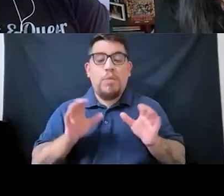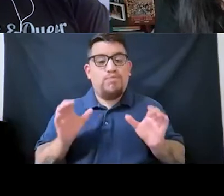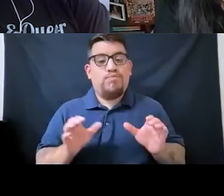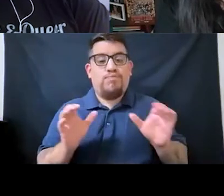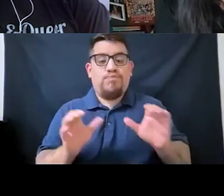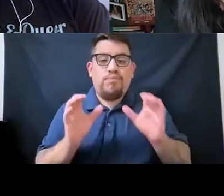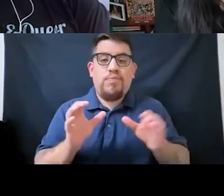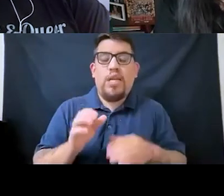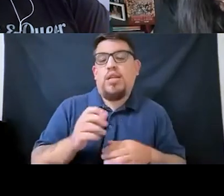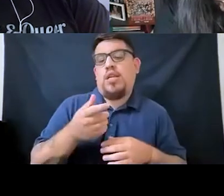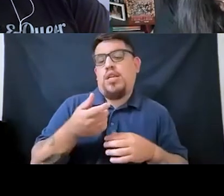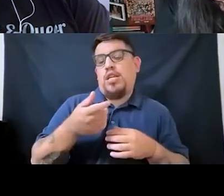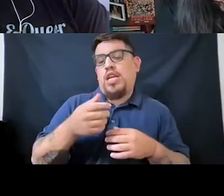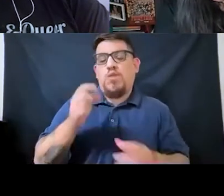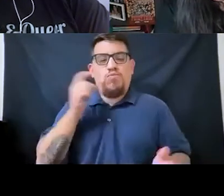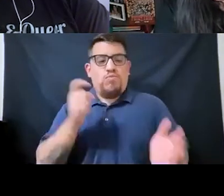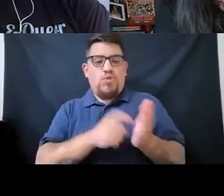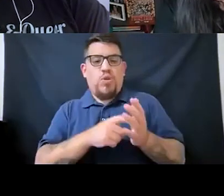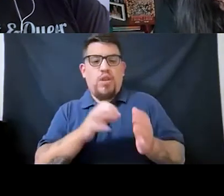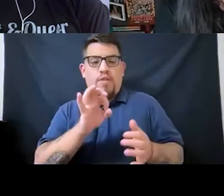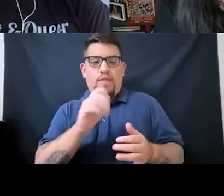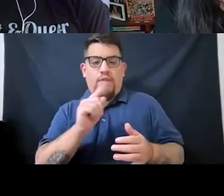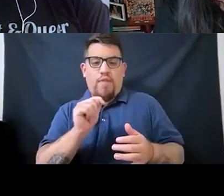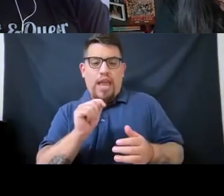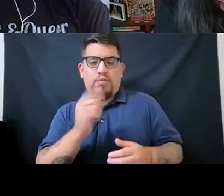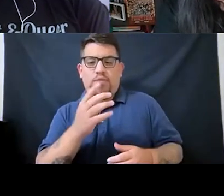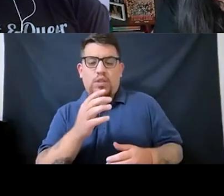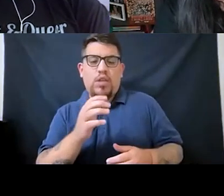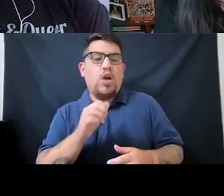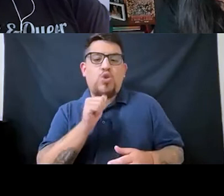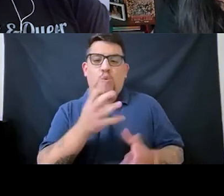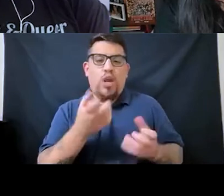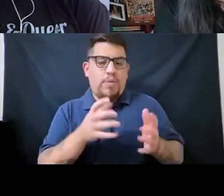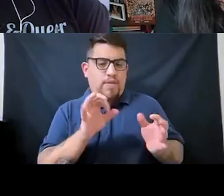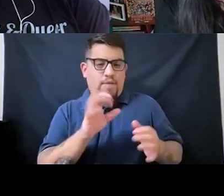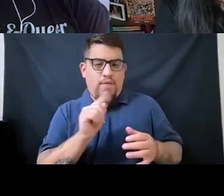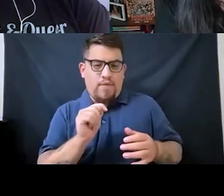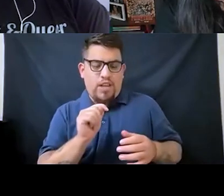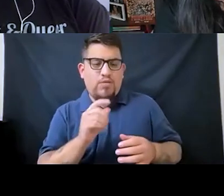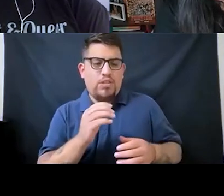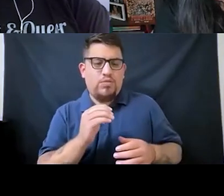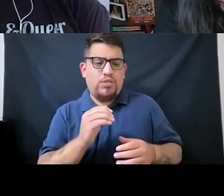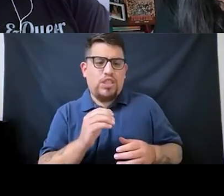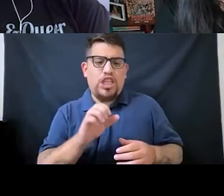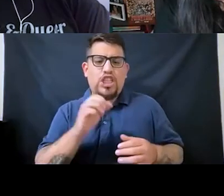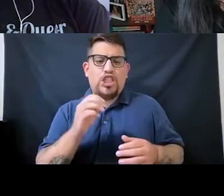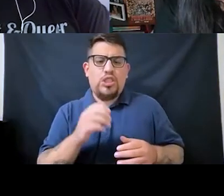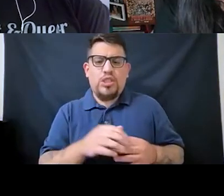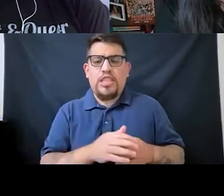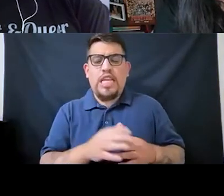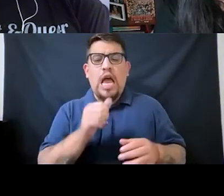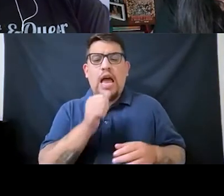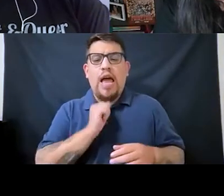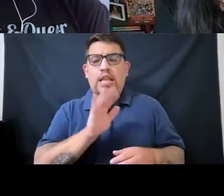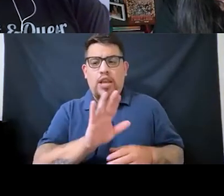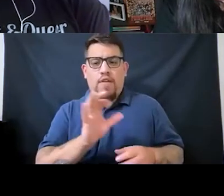barista notices how men who are fat accidentally or don't want to be fat, who are ashamed of being fat, hide their fat,